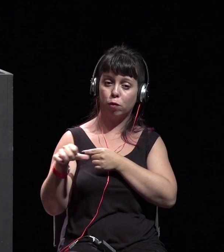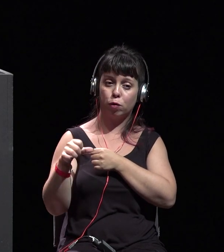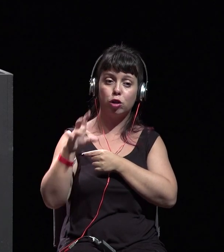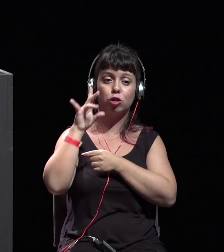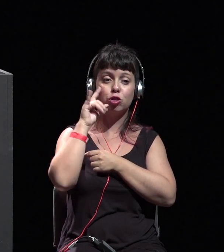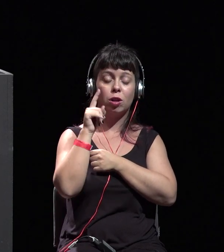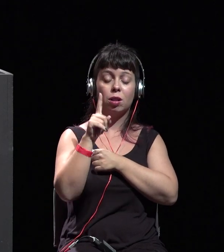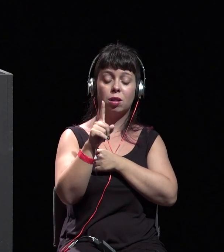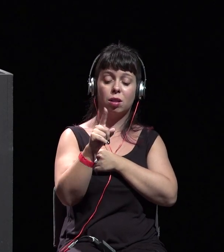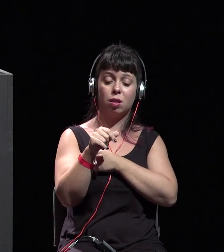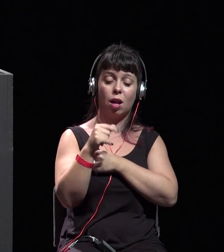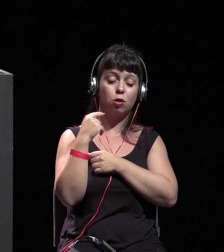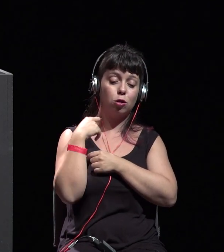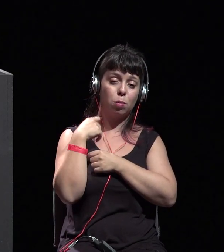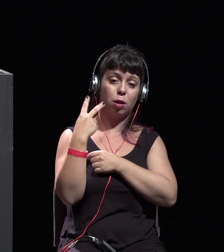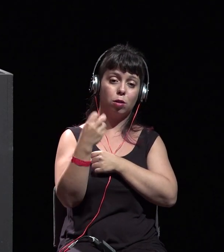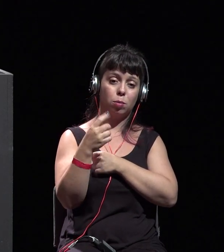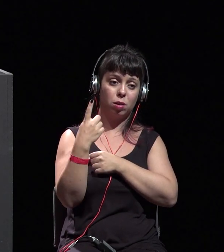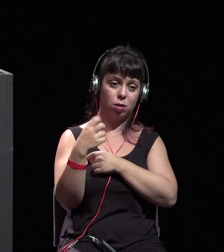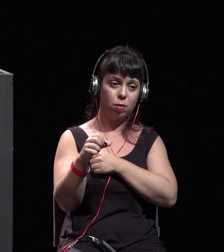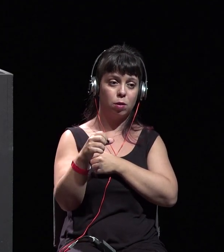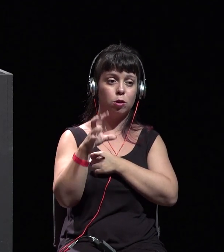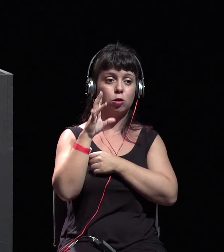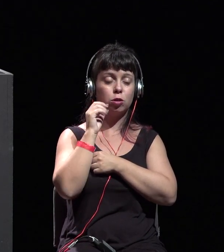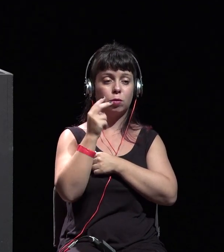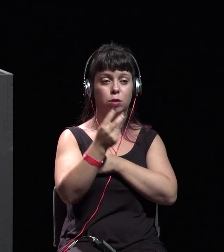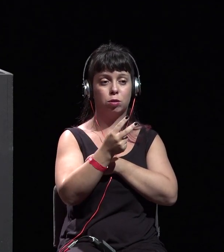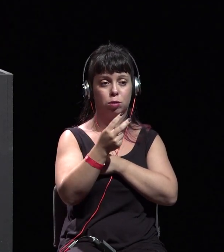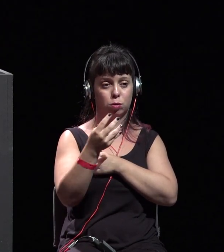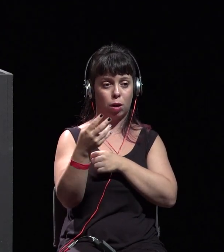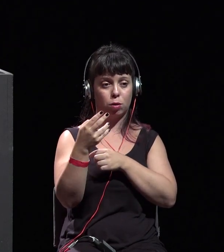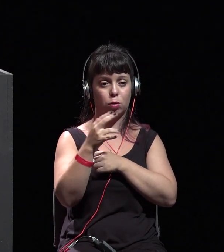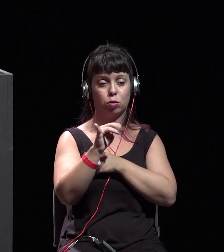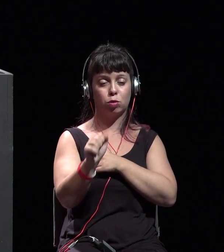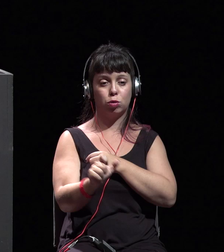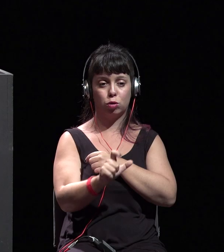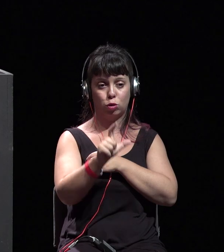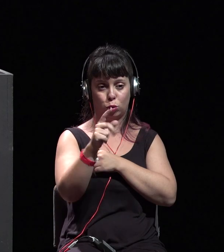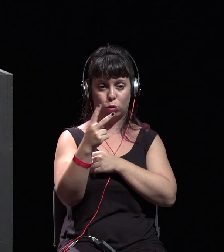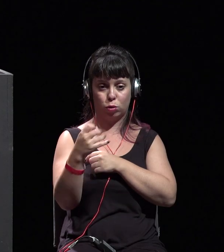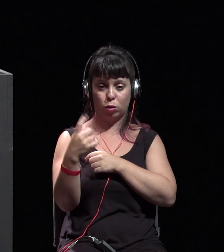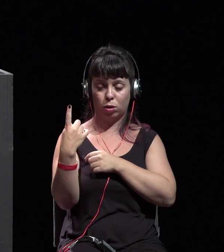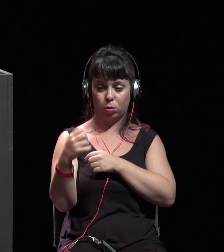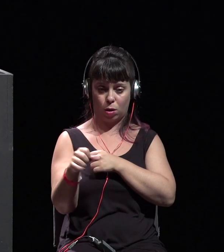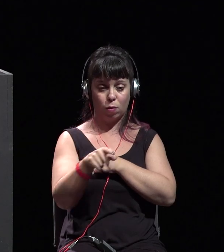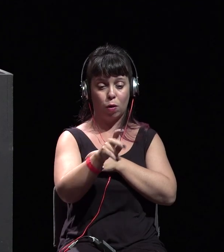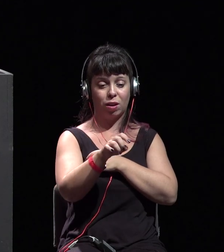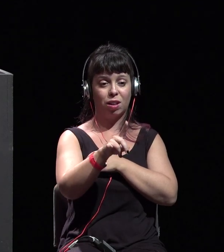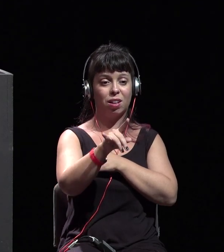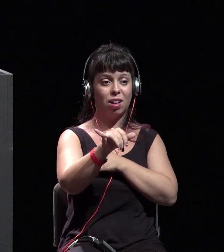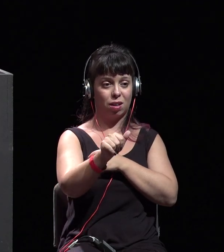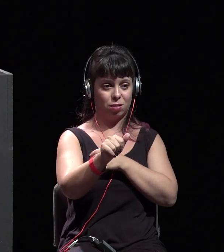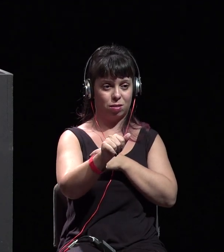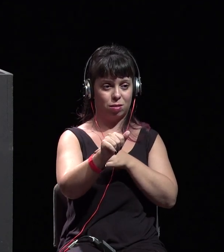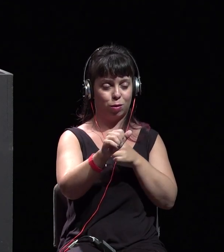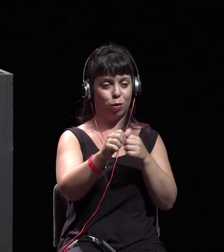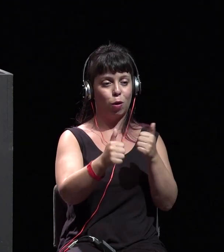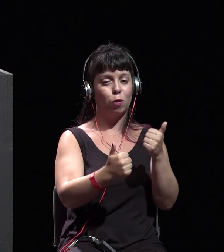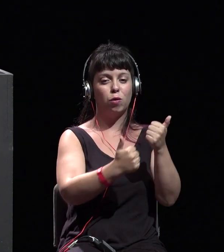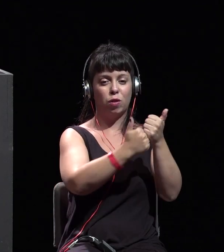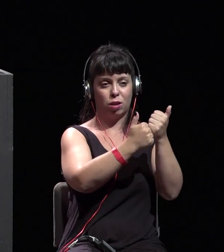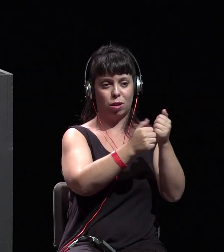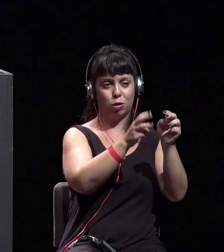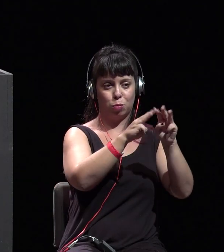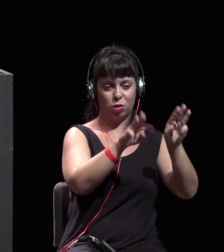Museum after a summer of continued pressure from artists and organizers. Although this was a major success for our movements,